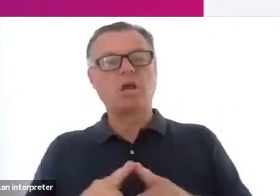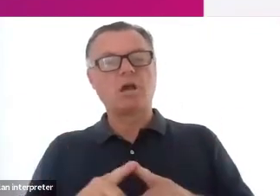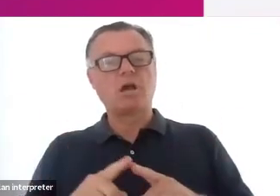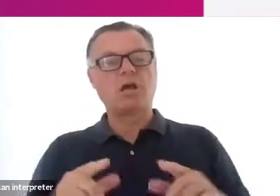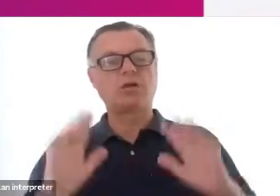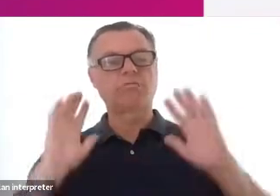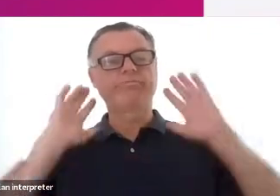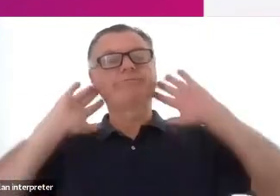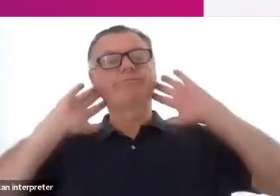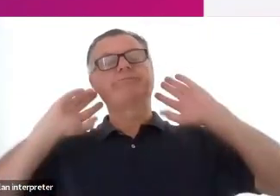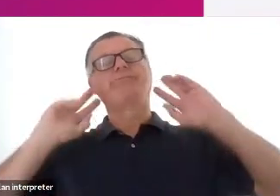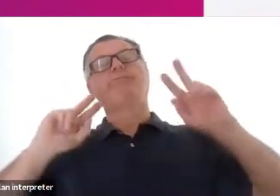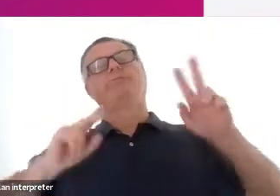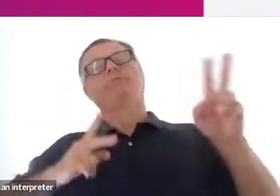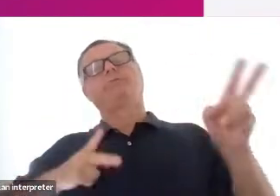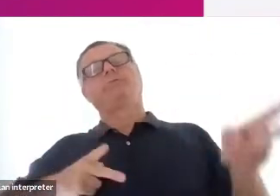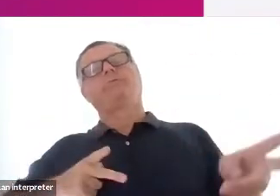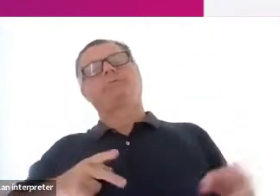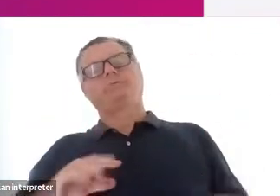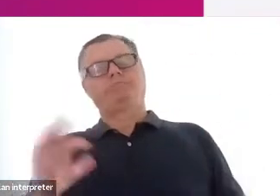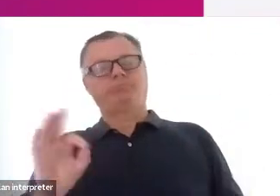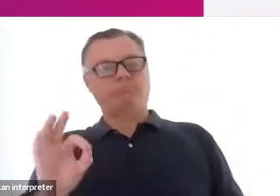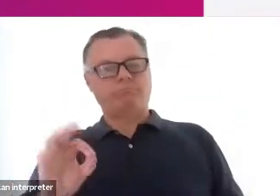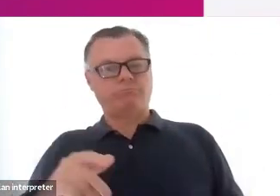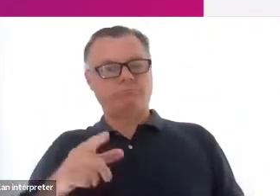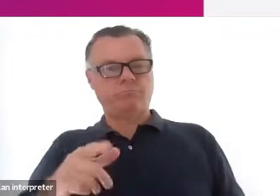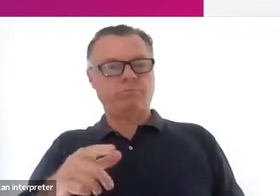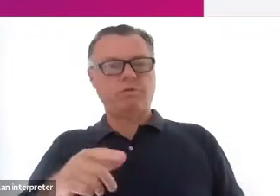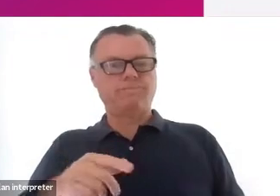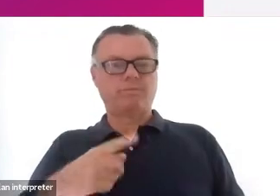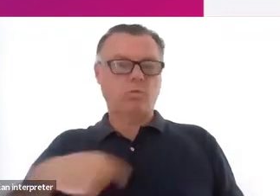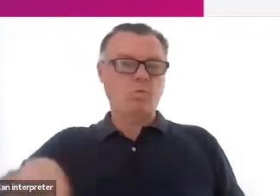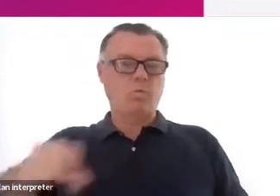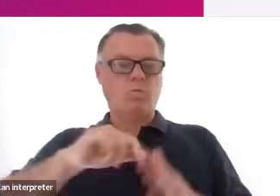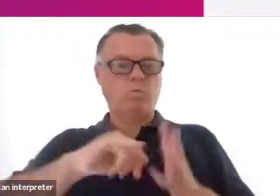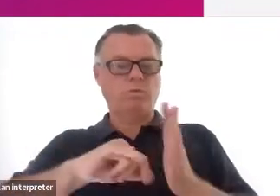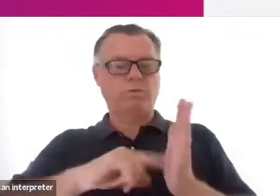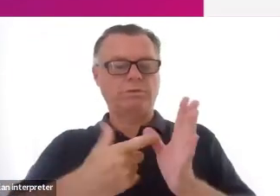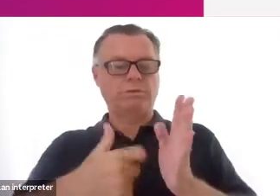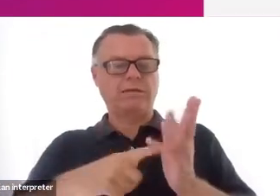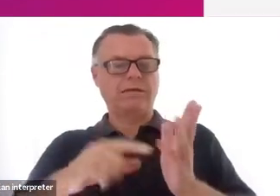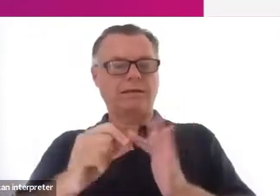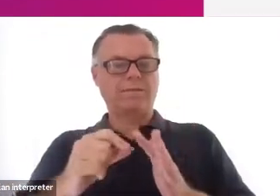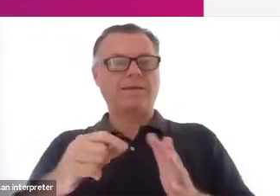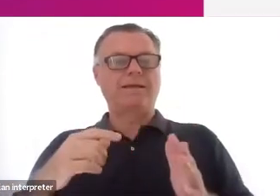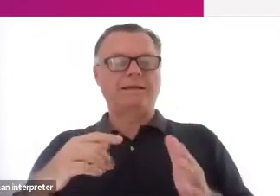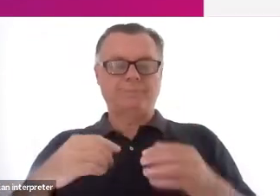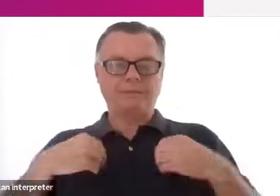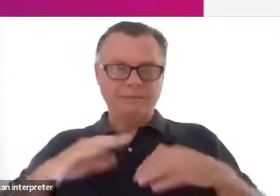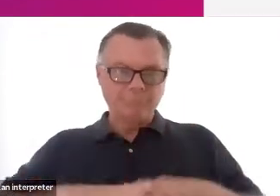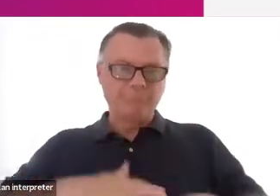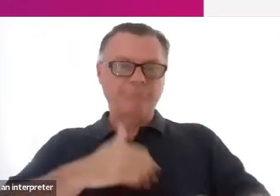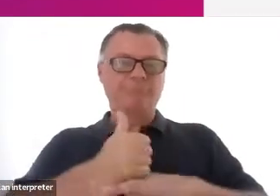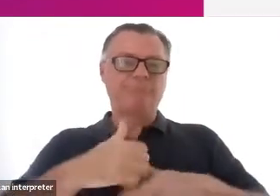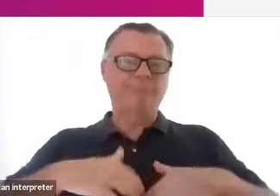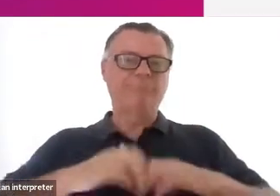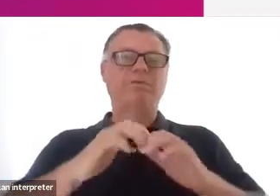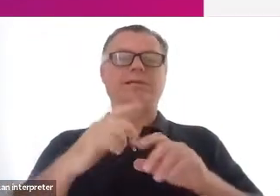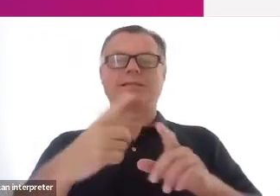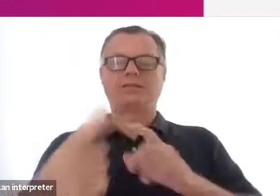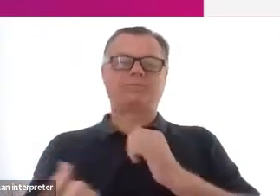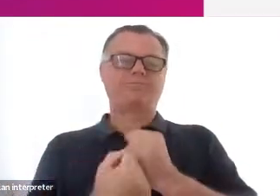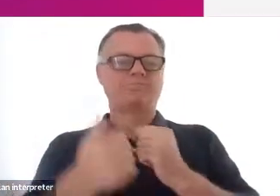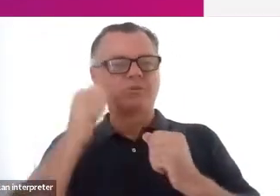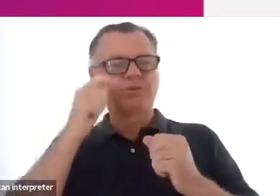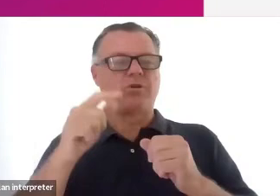watch from the bleachers. You're not just spectators. Every startup needs support. We always talk about, just like it takes a